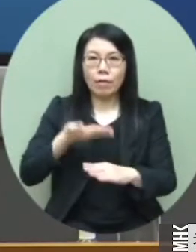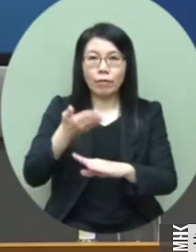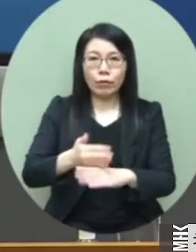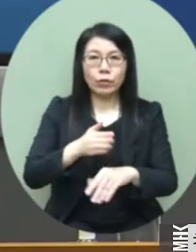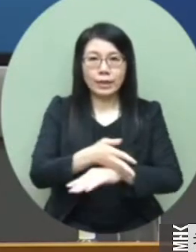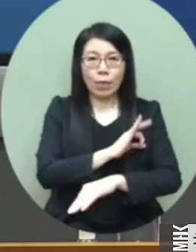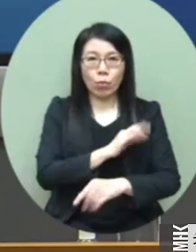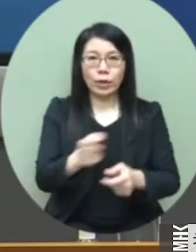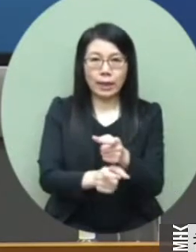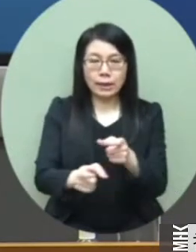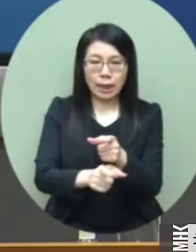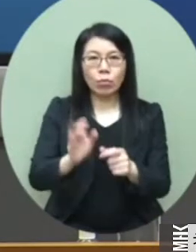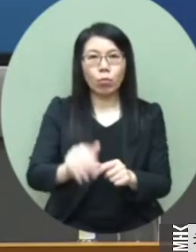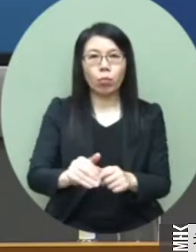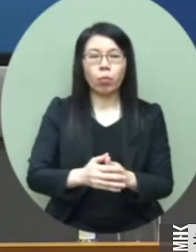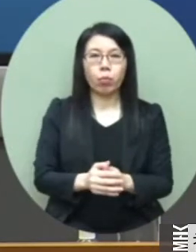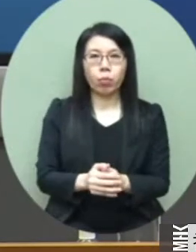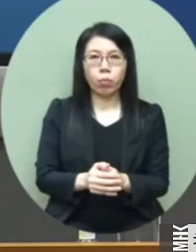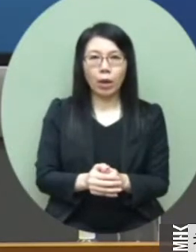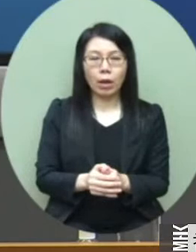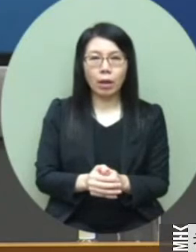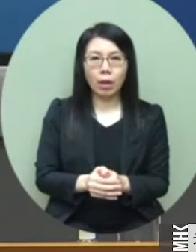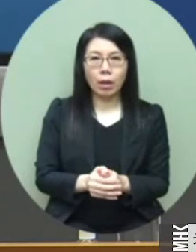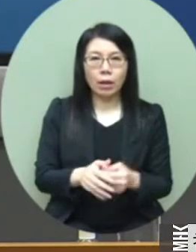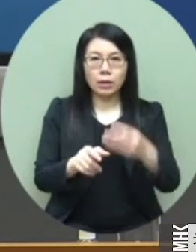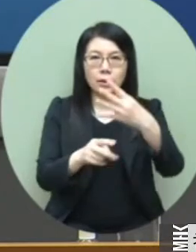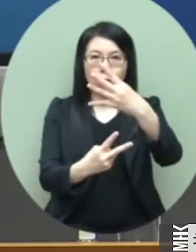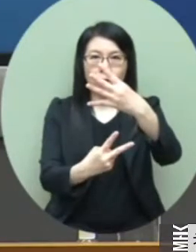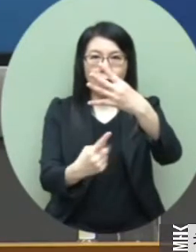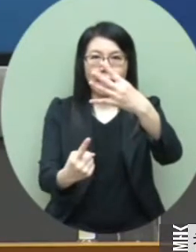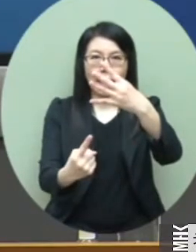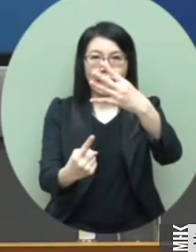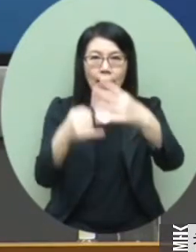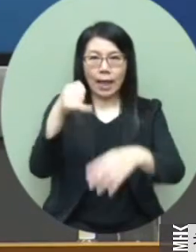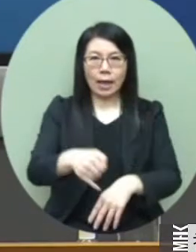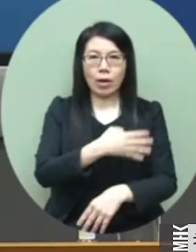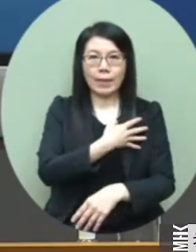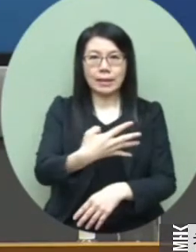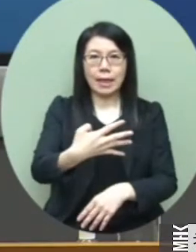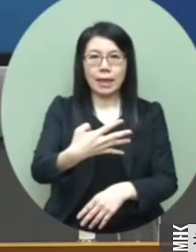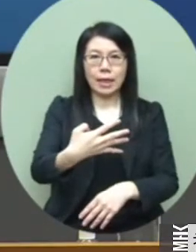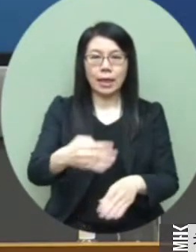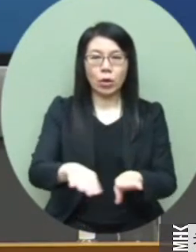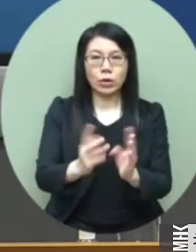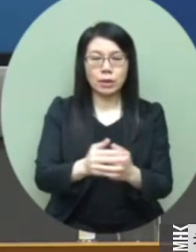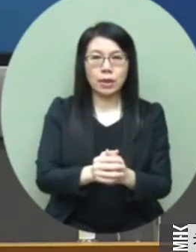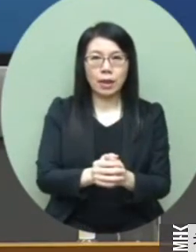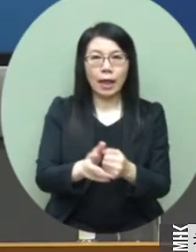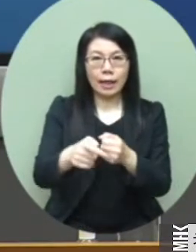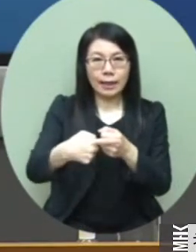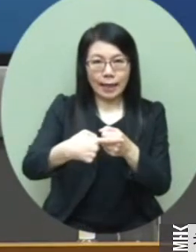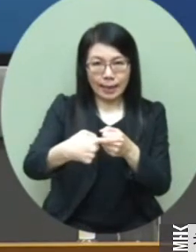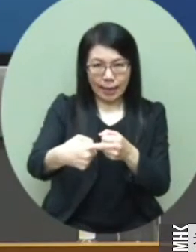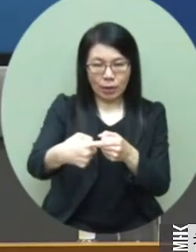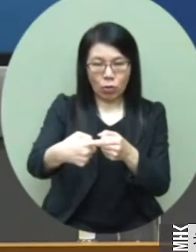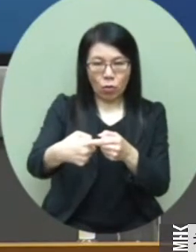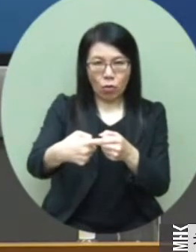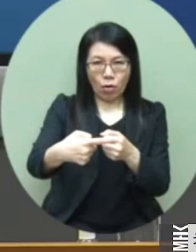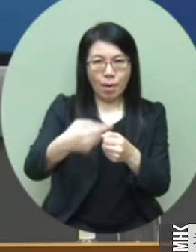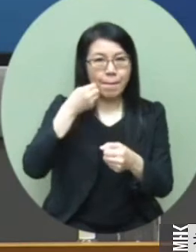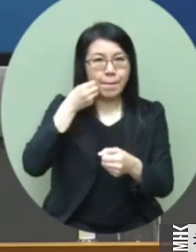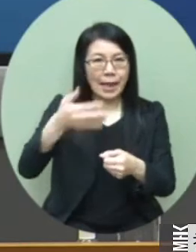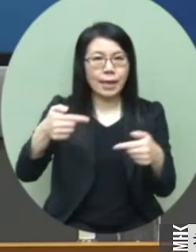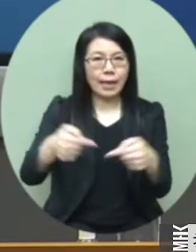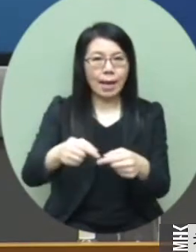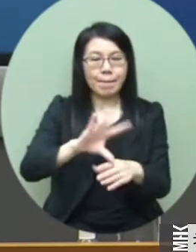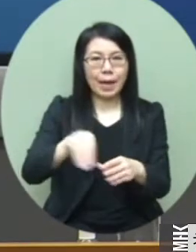restrictions and gradually to resume our economic activities. Starting from the 21st of April,